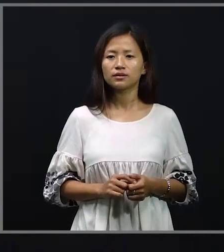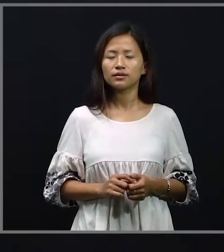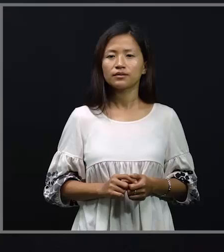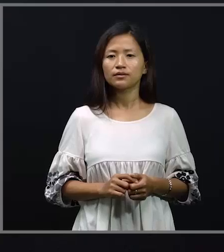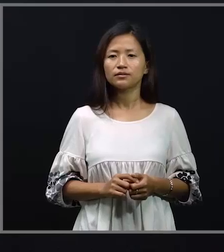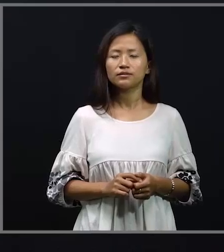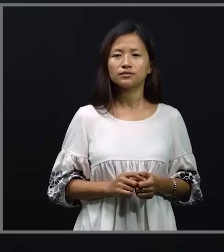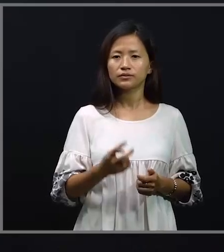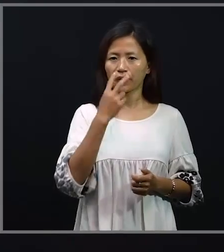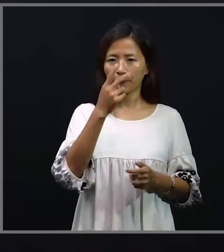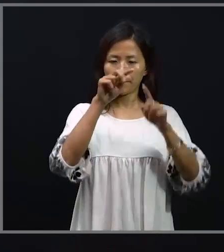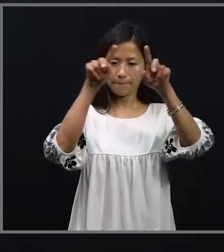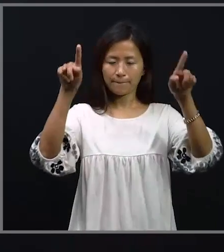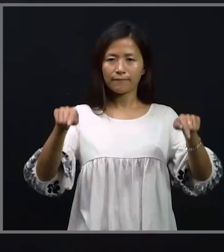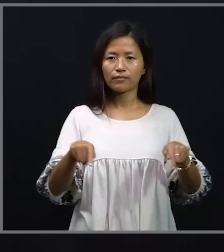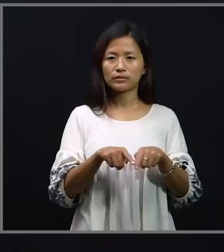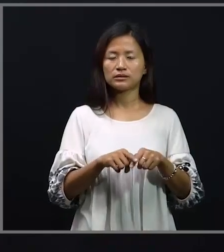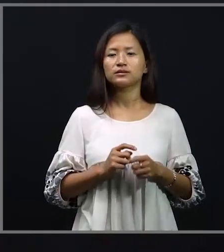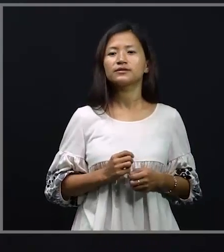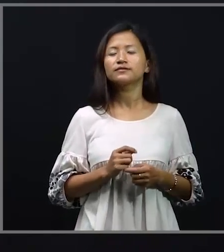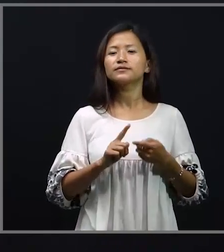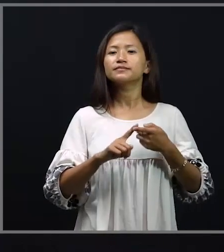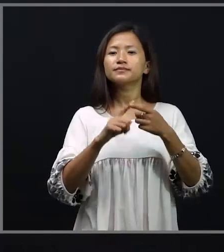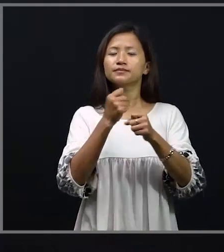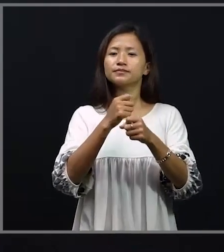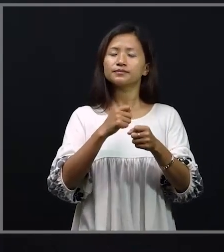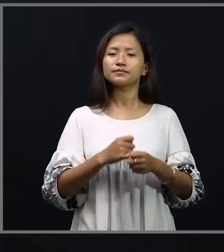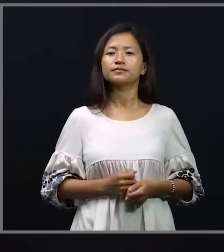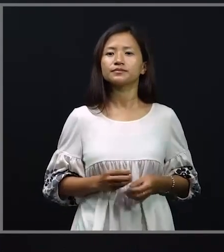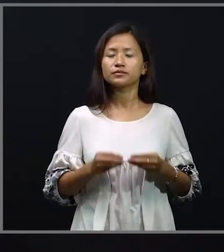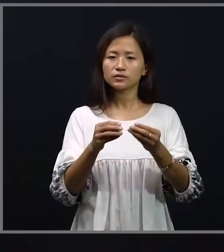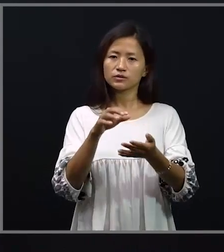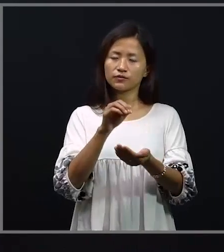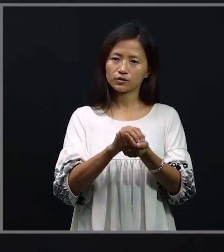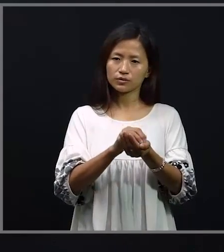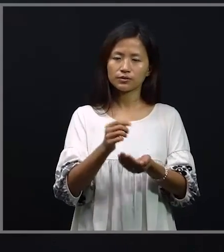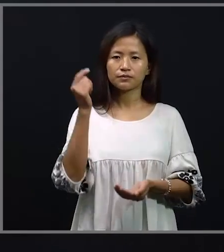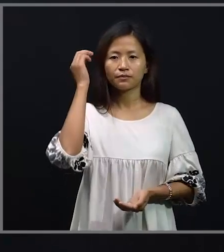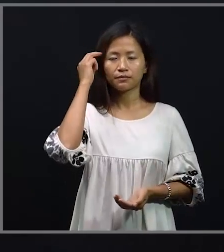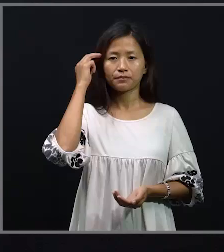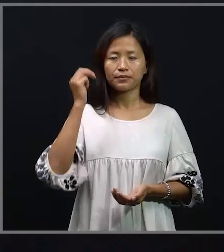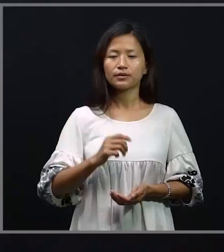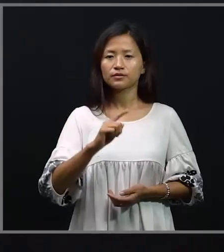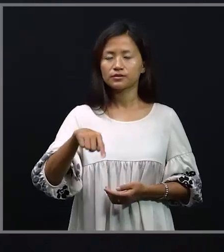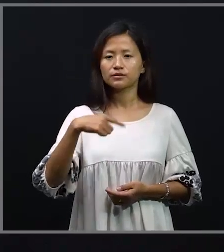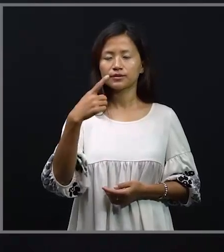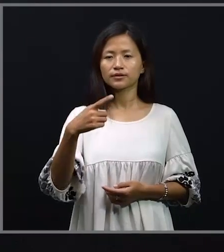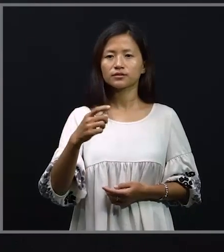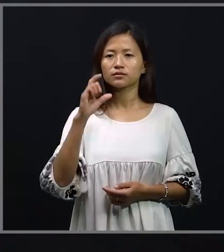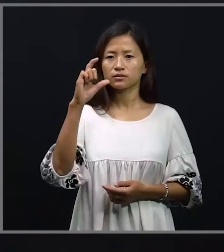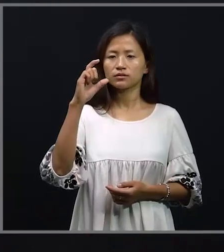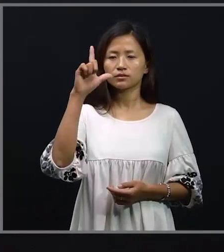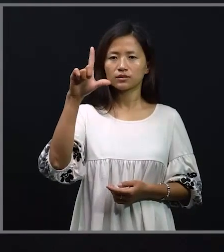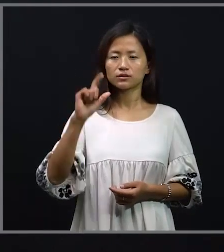These are some of the personalities that you have to keep in mind. All right, so in the next class, we'll talk